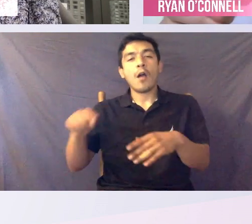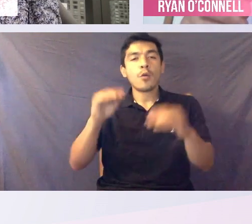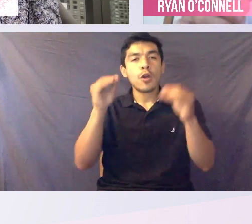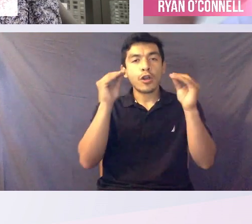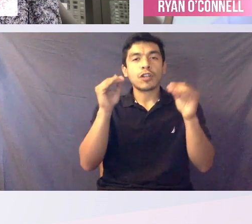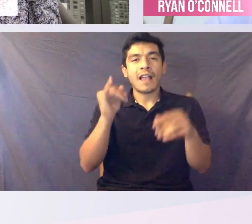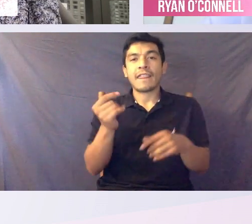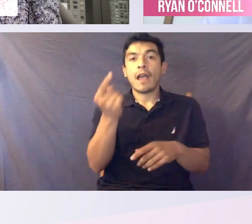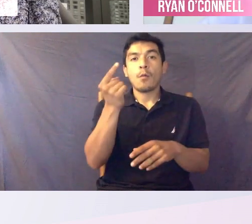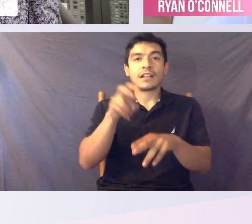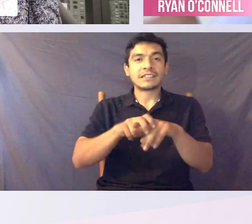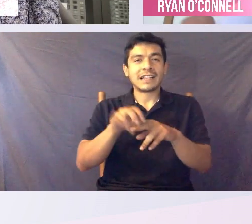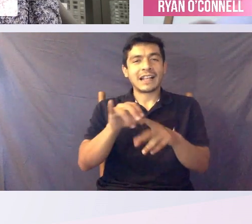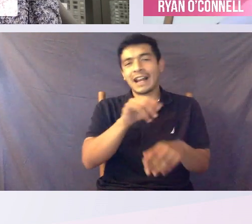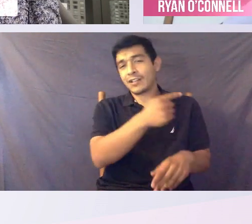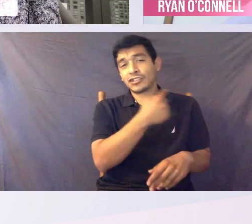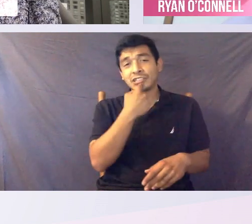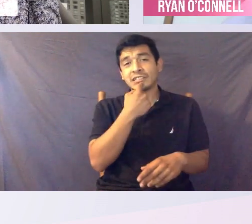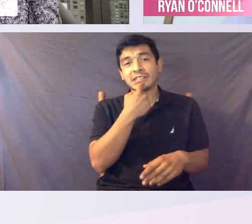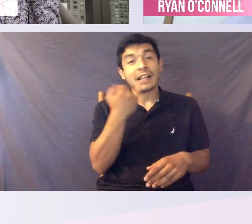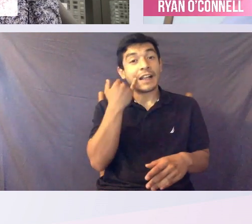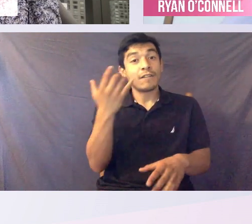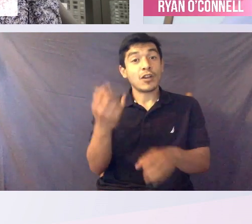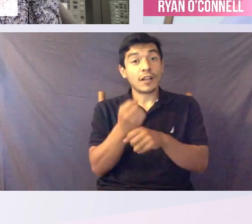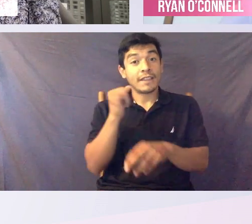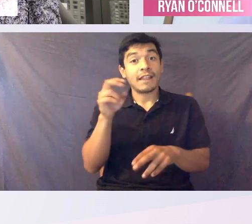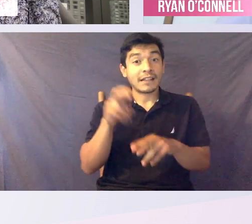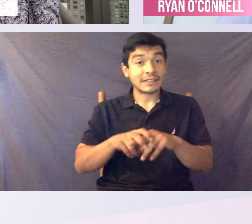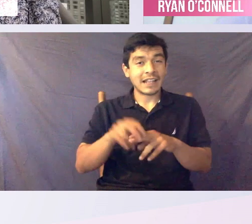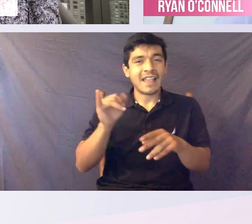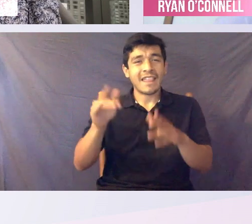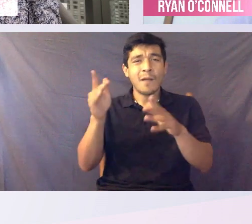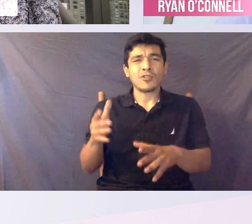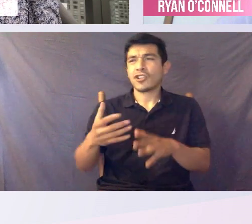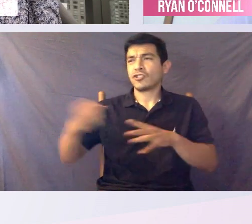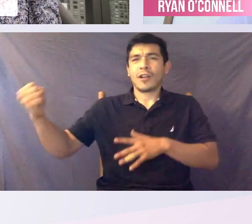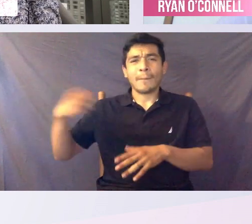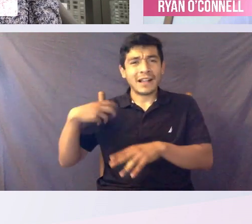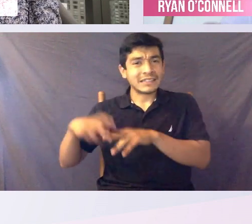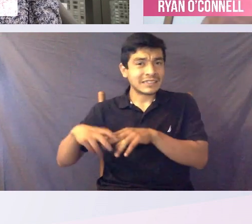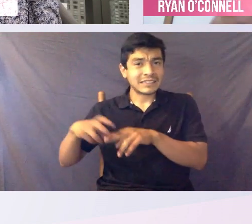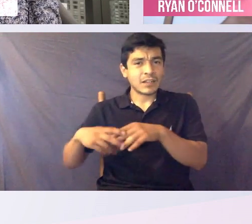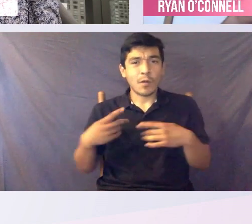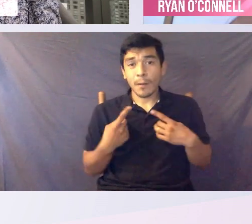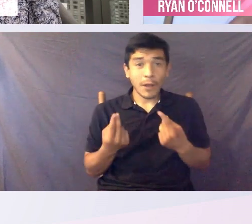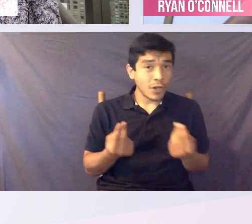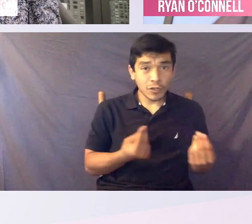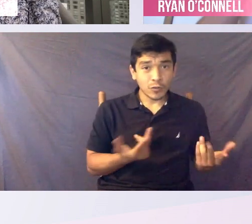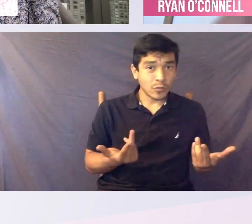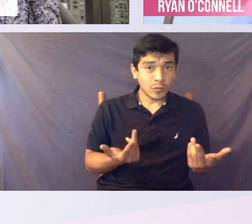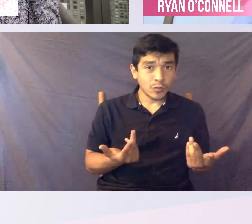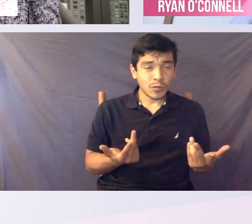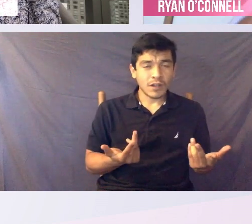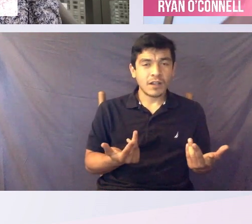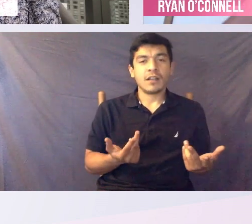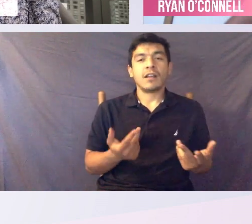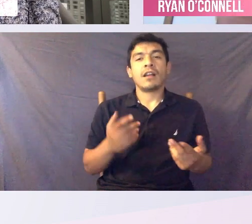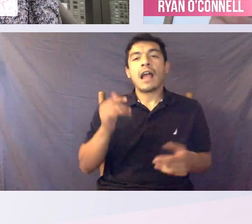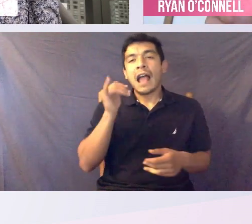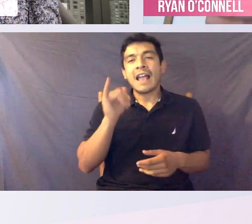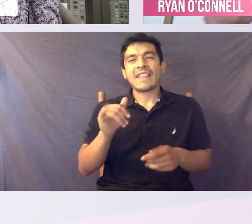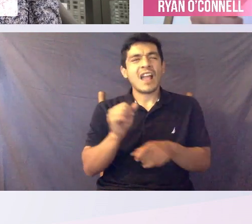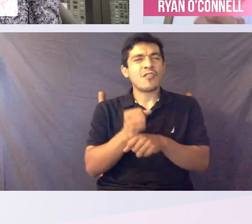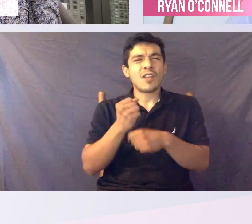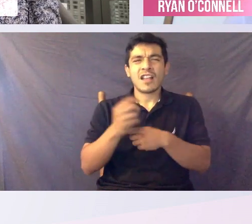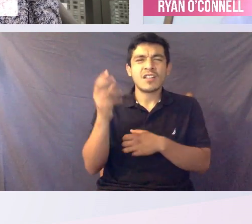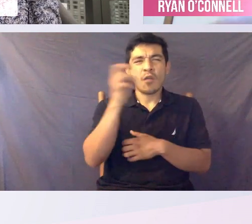at the table. So if you get that seat, oh, motherfucker, that person took my goddamn seat. Like, what am I gonna do? And then that creates this like kind of weird tension